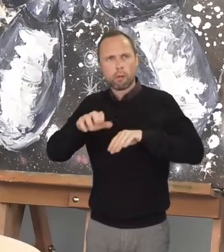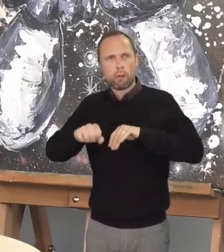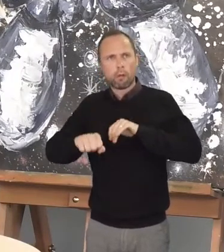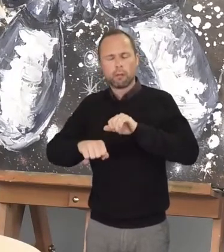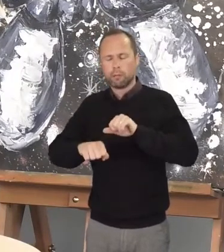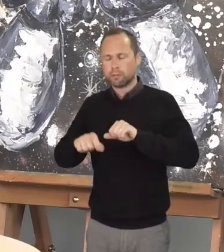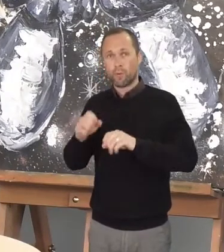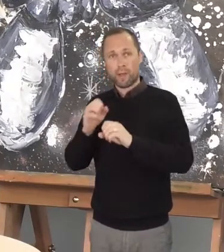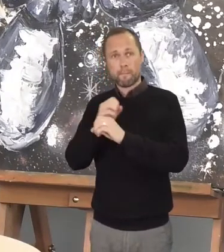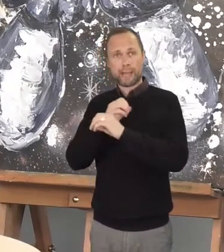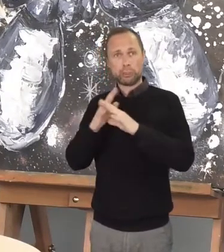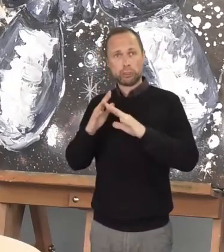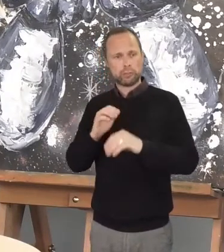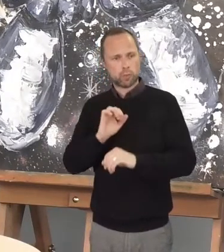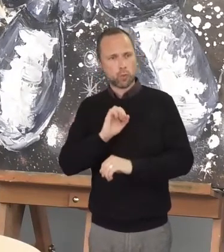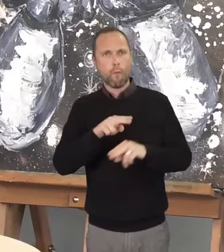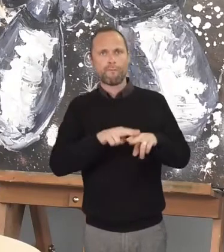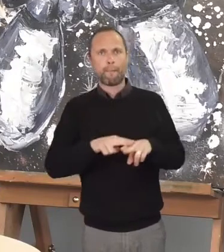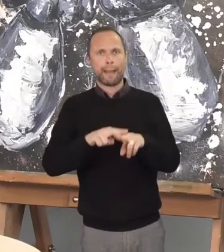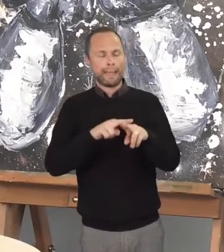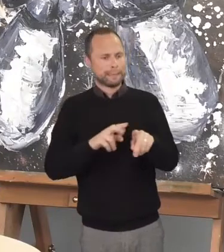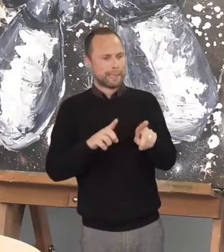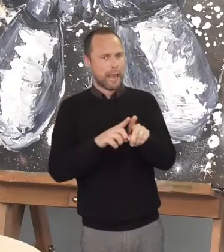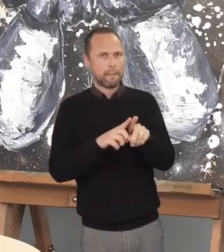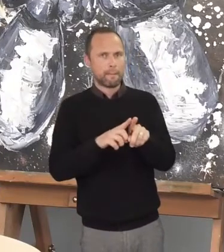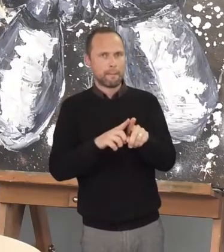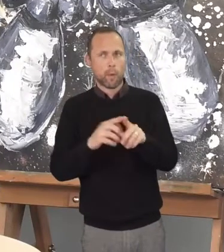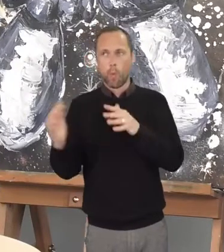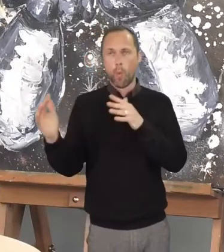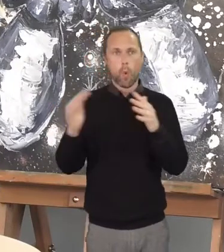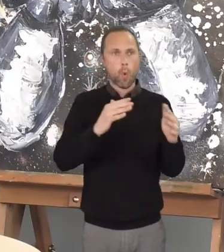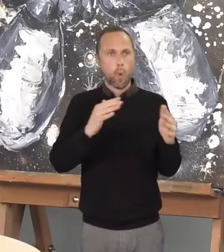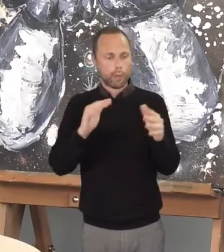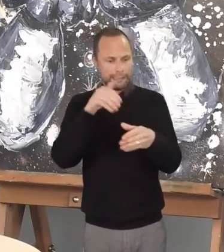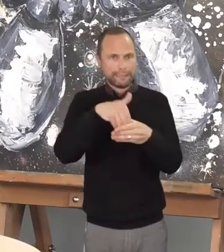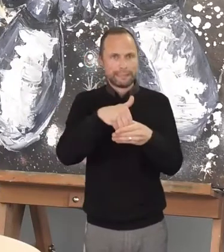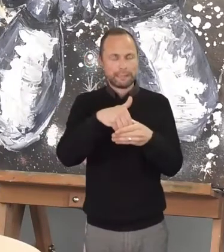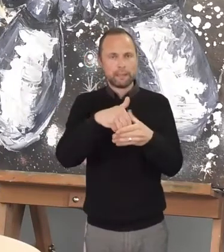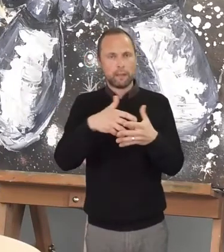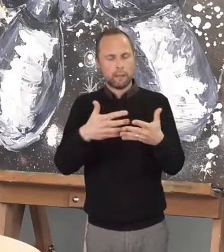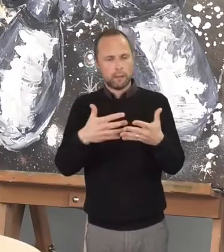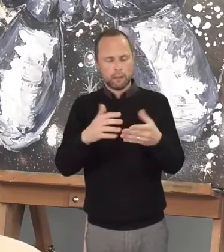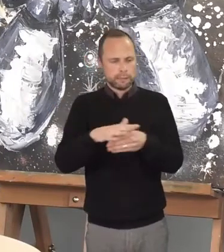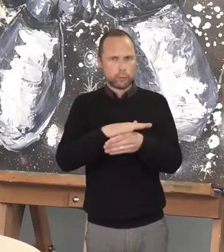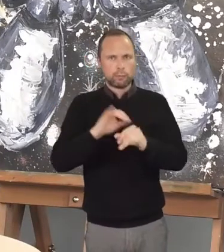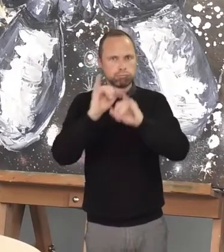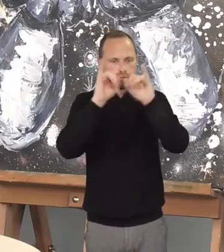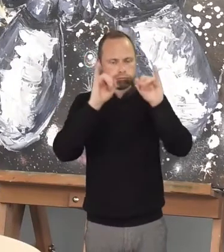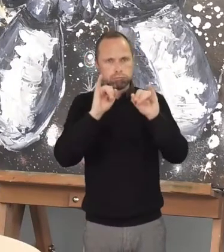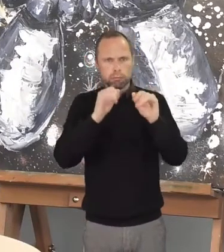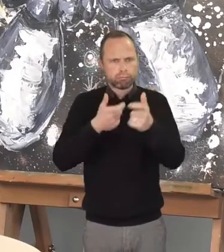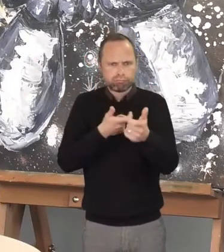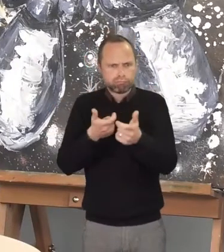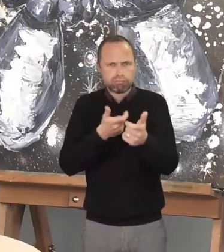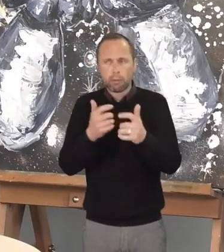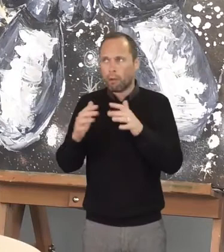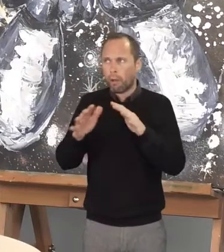you can think of a loved one or a family member and imagine them being in that situation and what that must have been like for